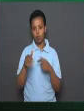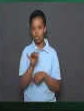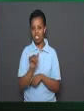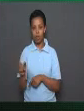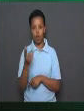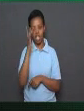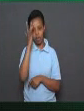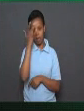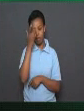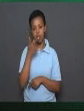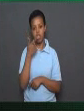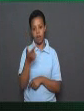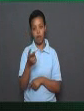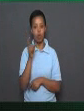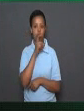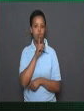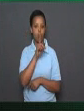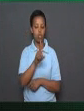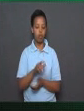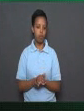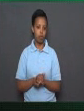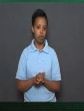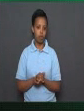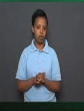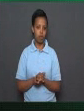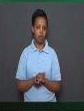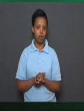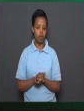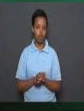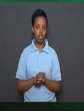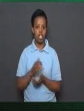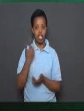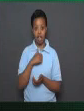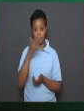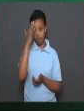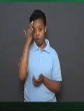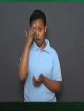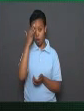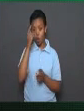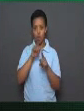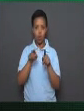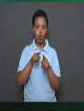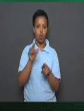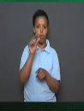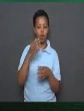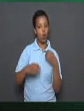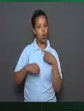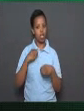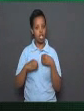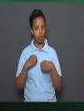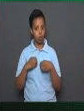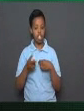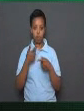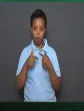of disease, is false. We know that different microorganisms